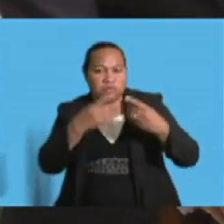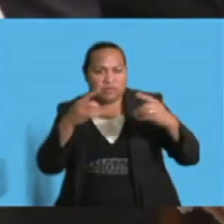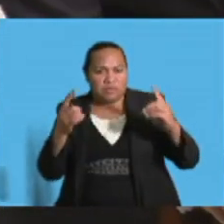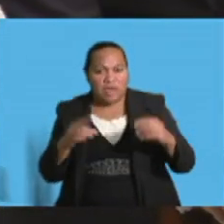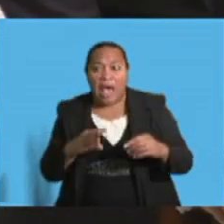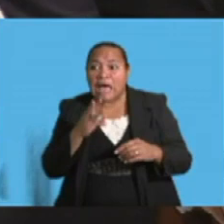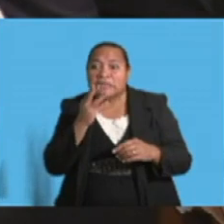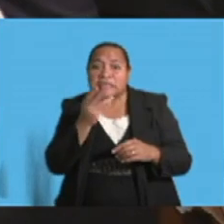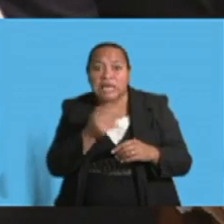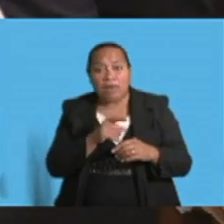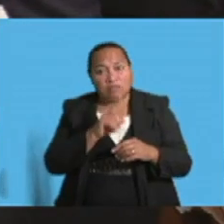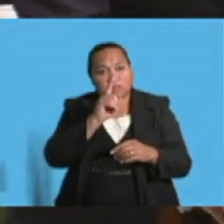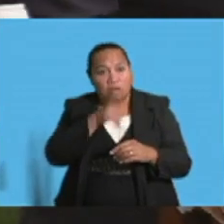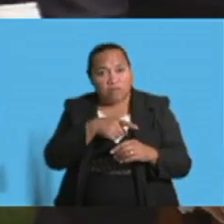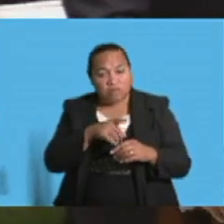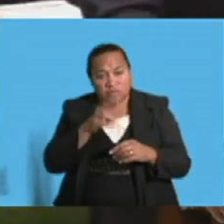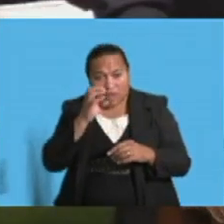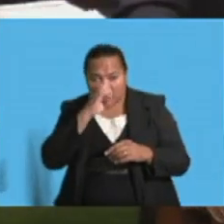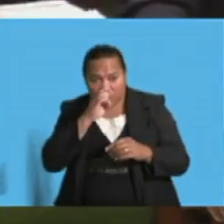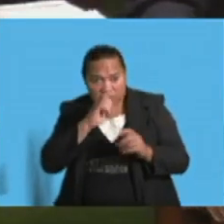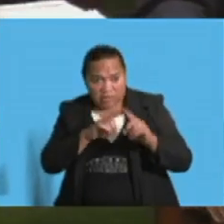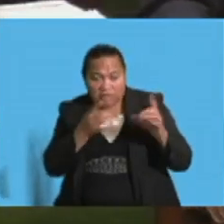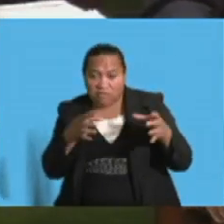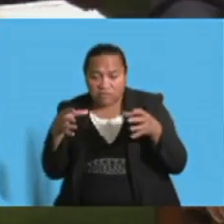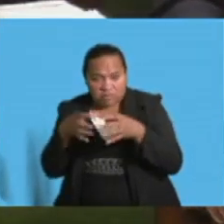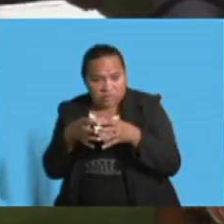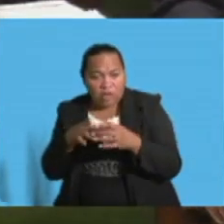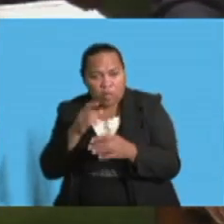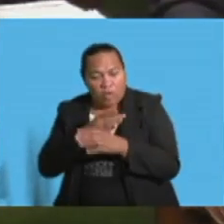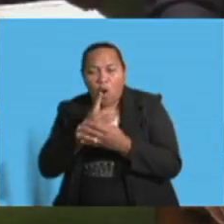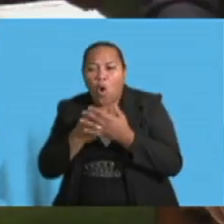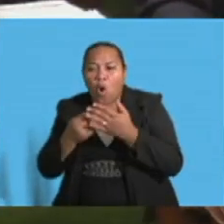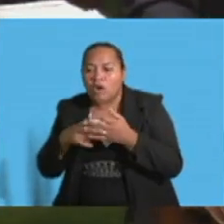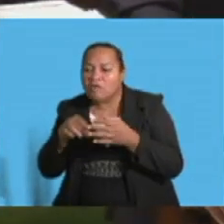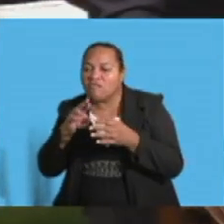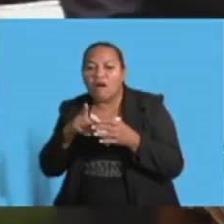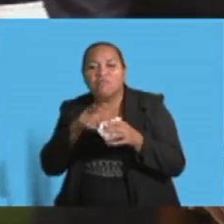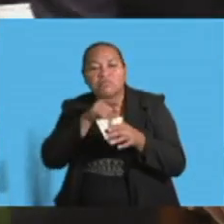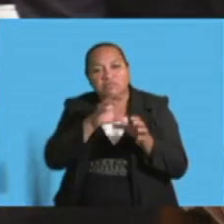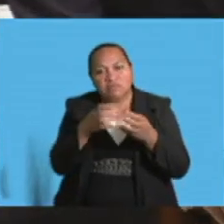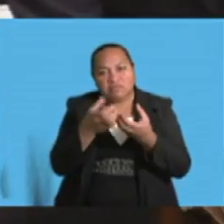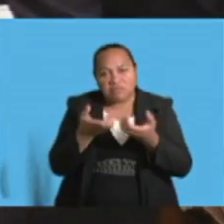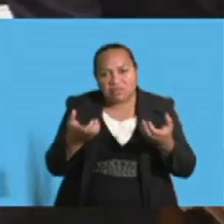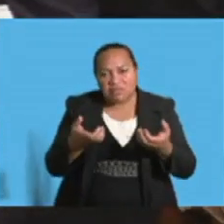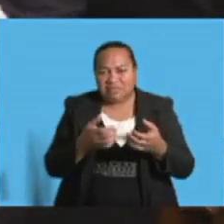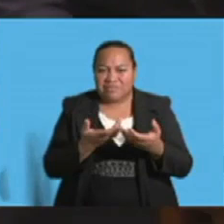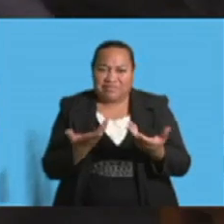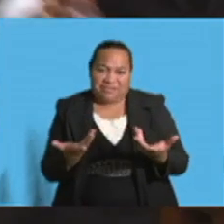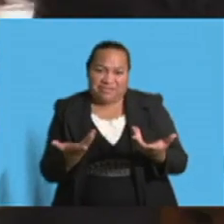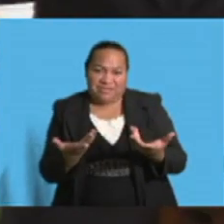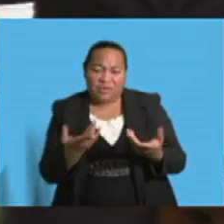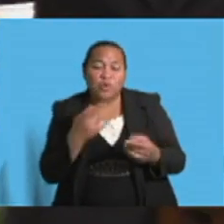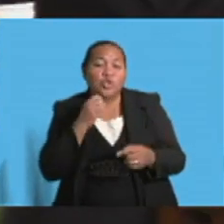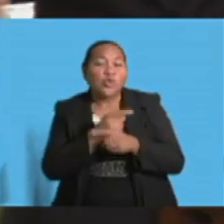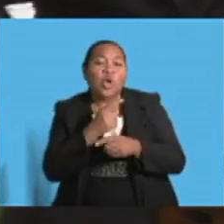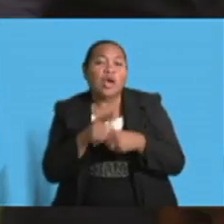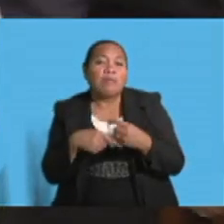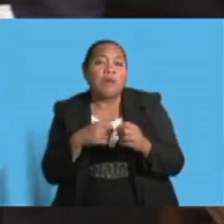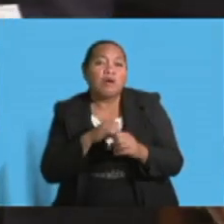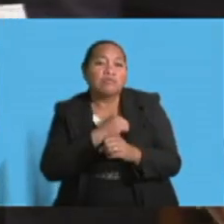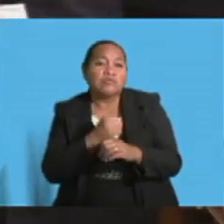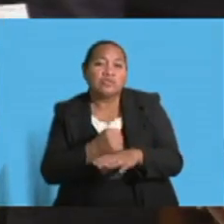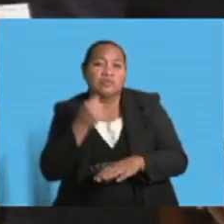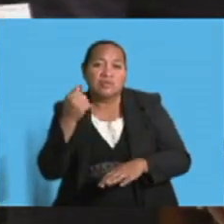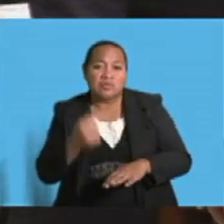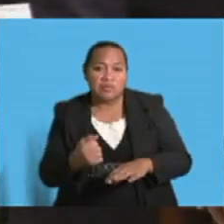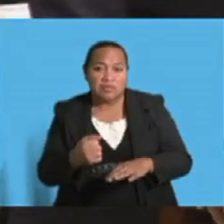certain ethnic groups. They talked about separation of powers, Madam Speaker. But at the same time, Madam Speaker, they were trying to compromise the independence of the